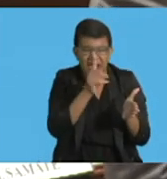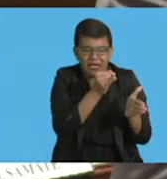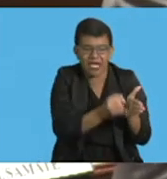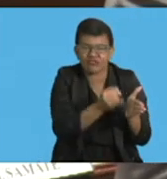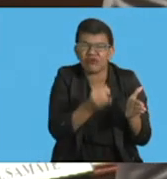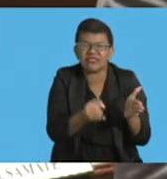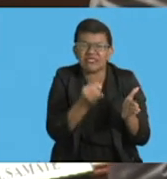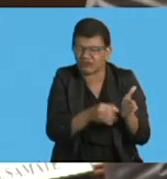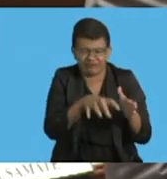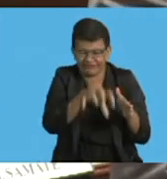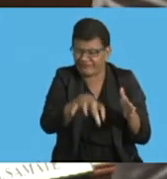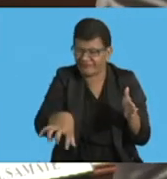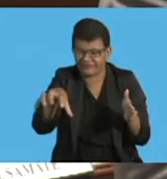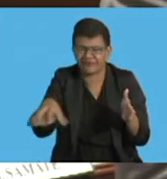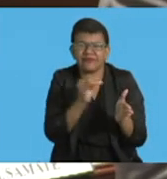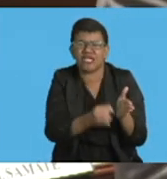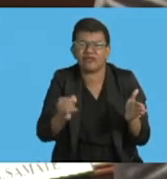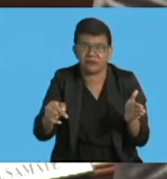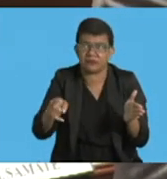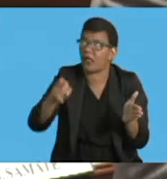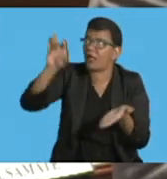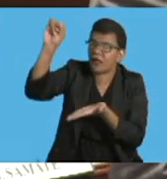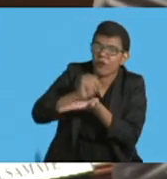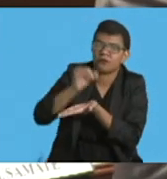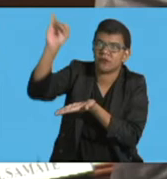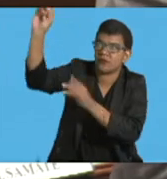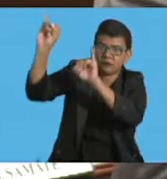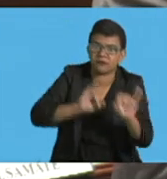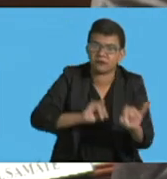pay VAT, increases revenue collection. It also means it